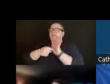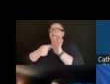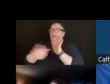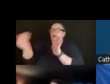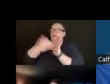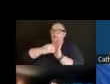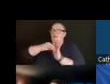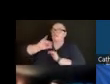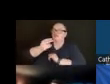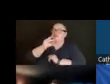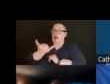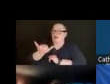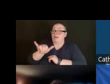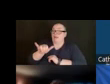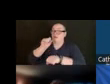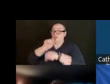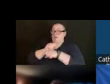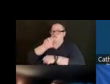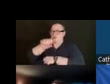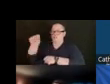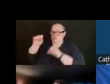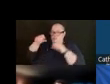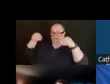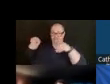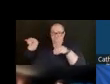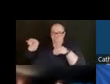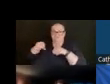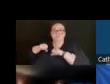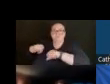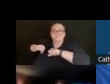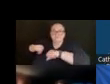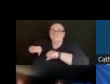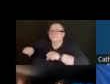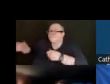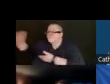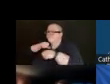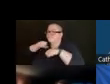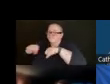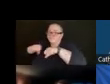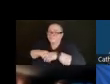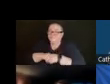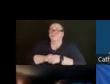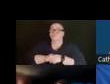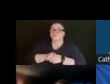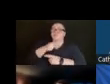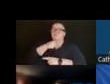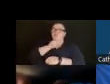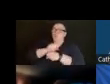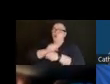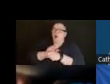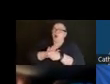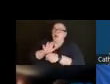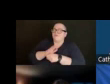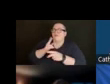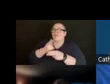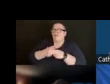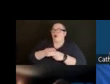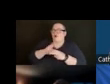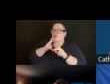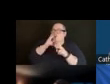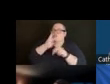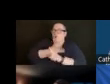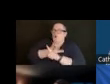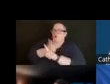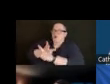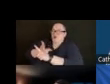carts. After Johnny has worked enough Social Security quarters and earned enough, he may start to get a